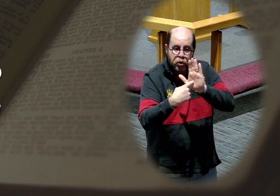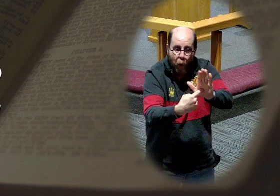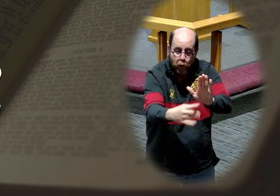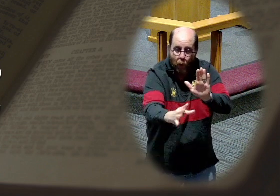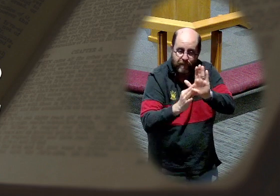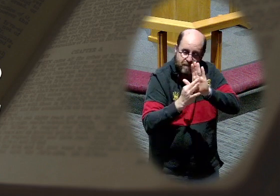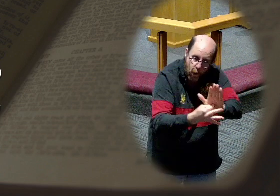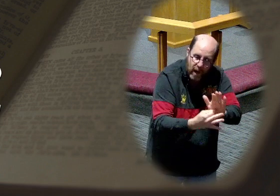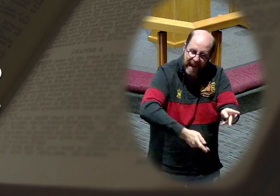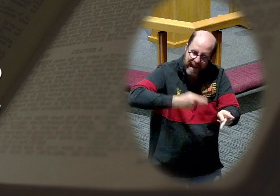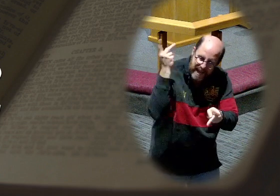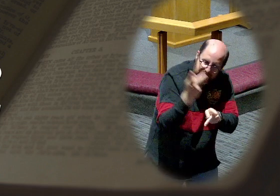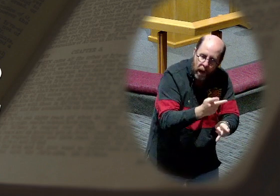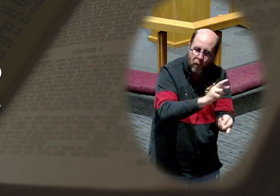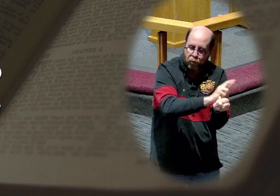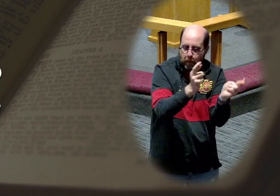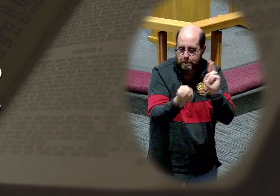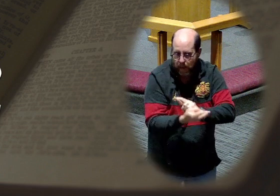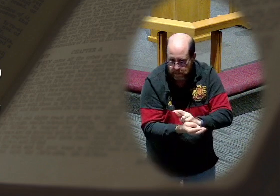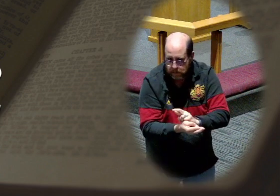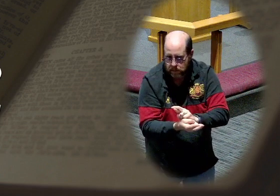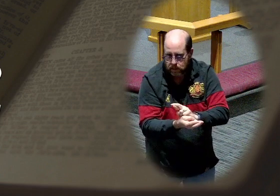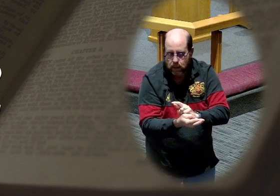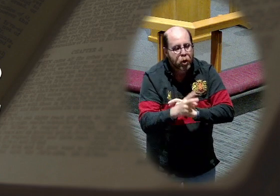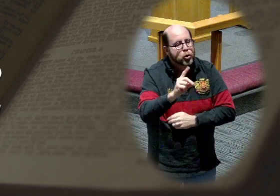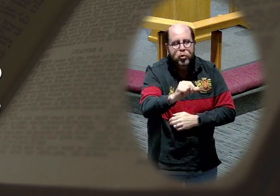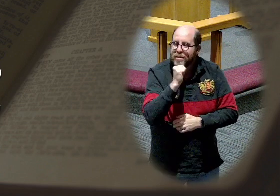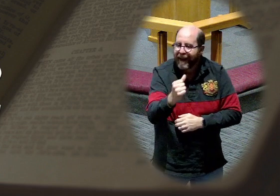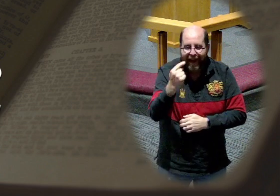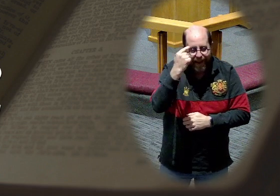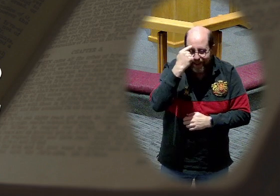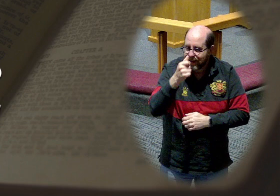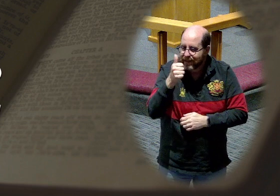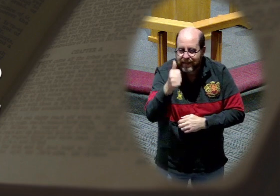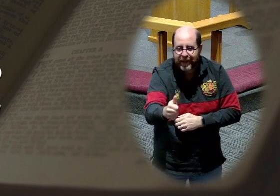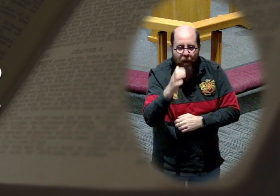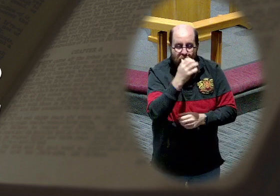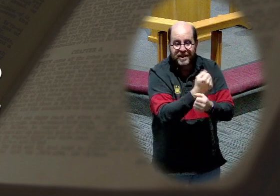in keeping with repentance. Do not presume to